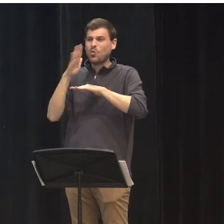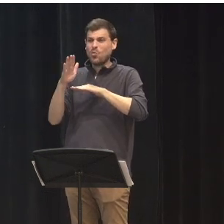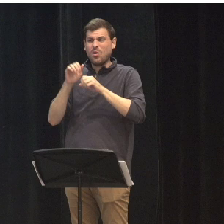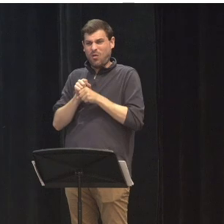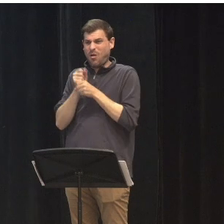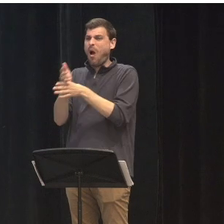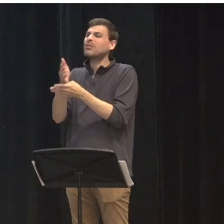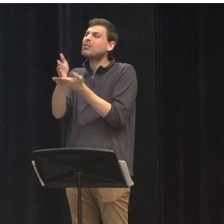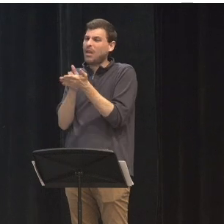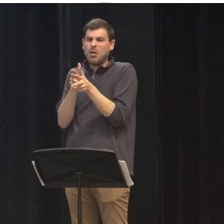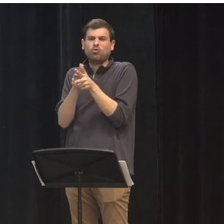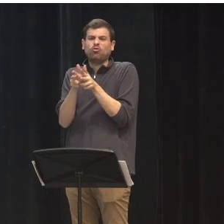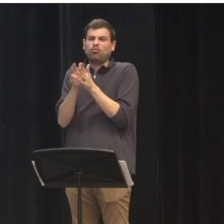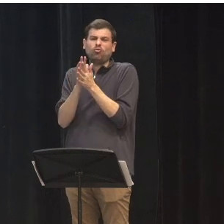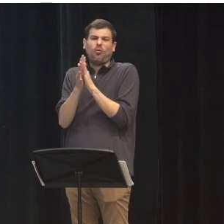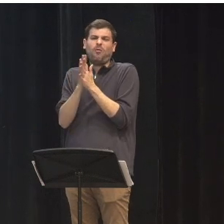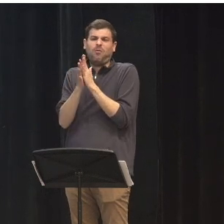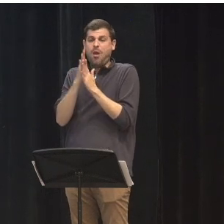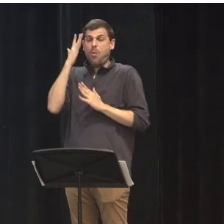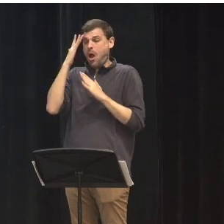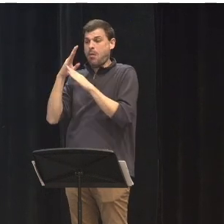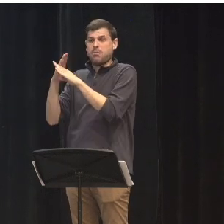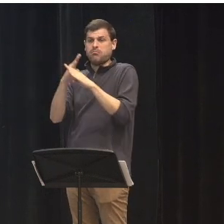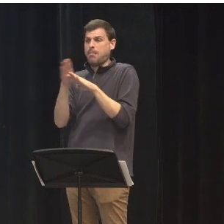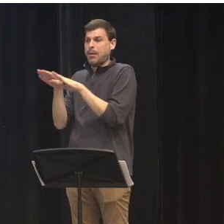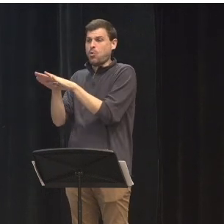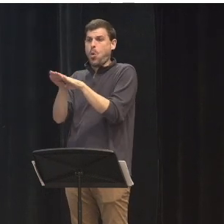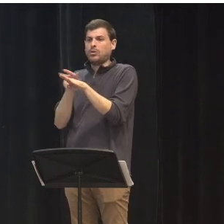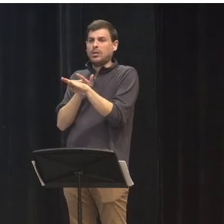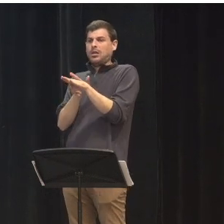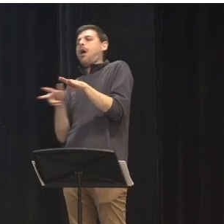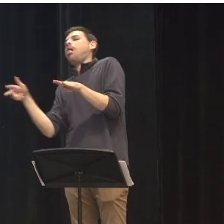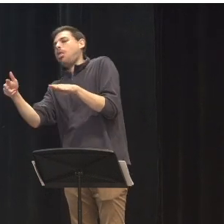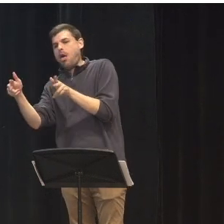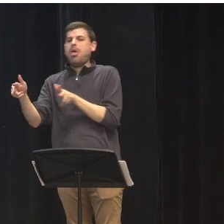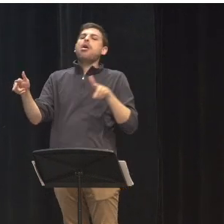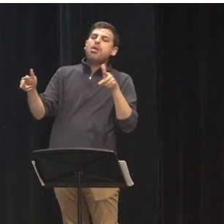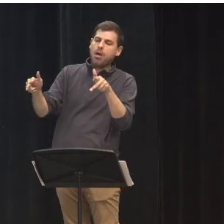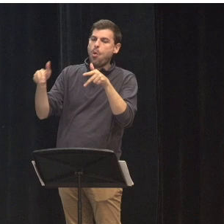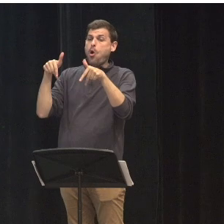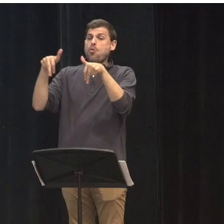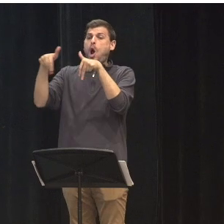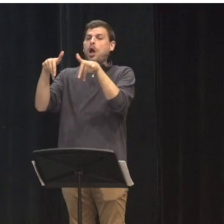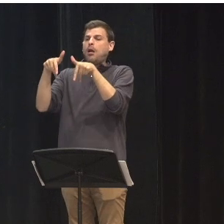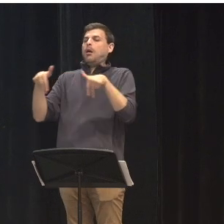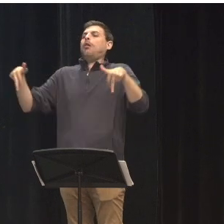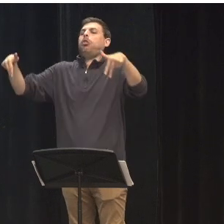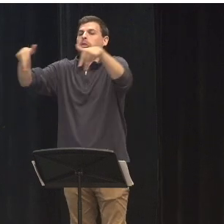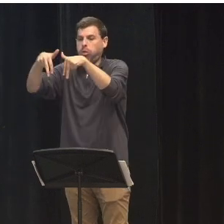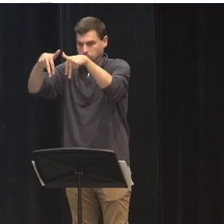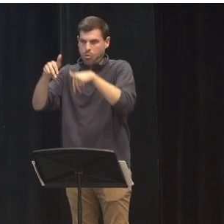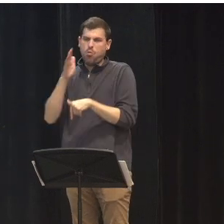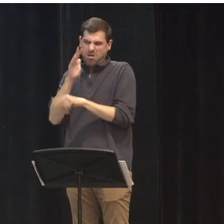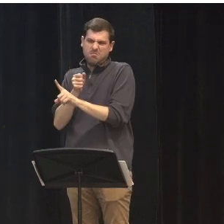bringing in of materials, the employees, and the potential closures or the closures of streets and sidewalks during the course of construction. We did